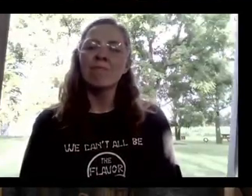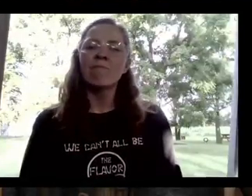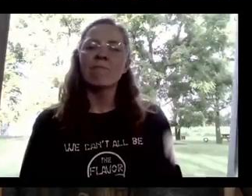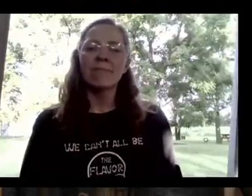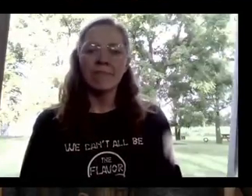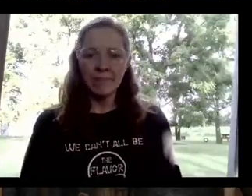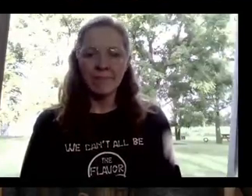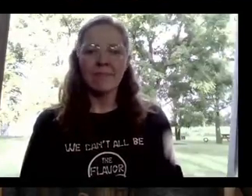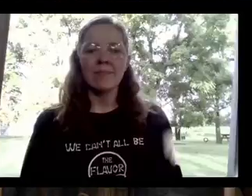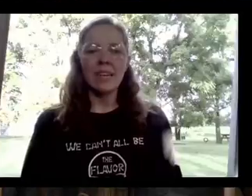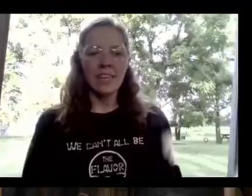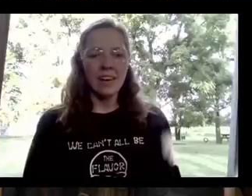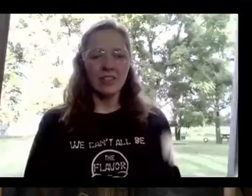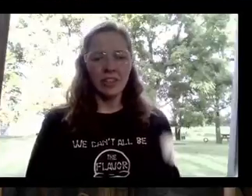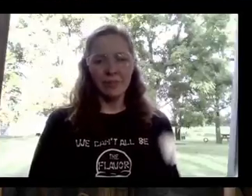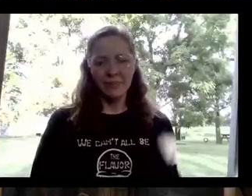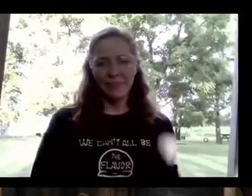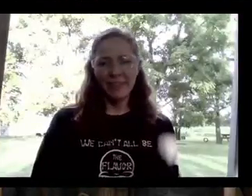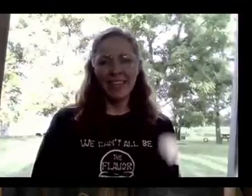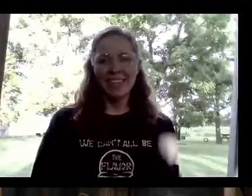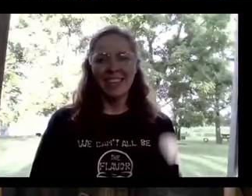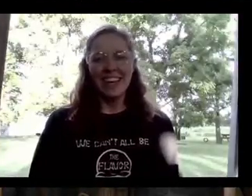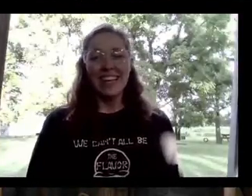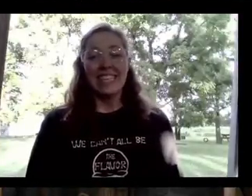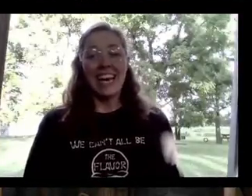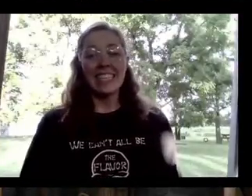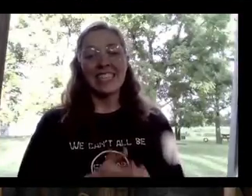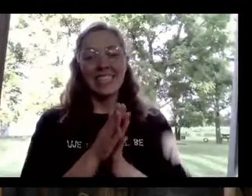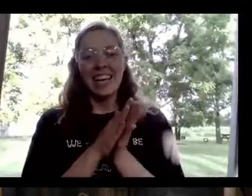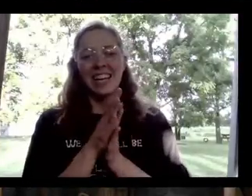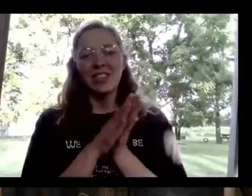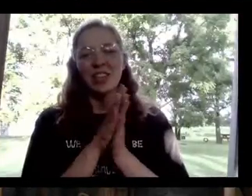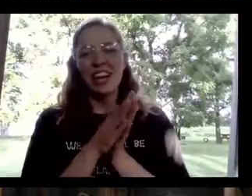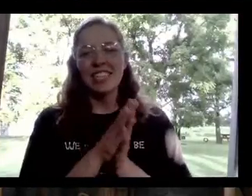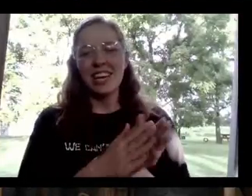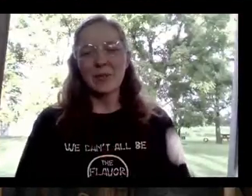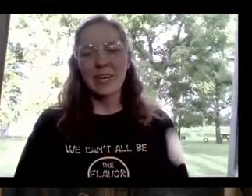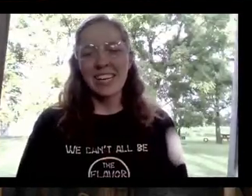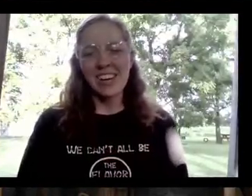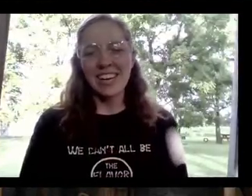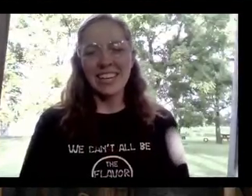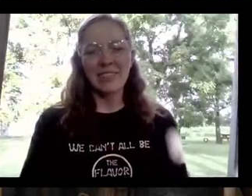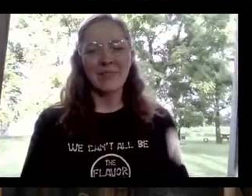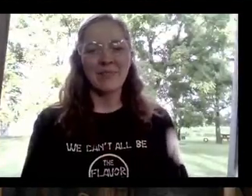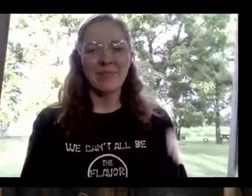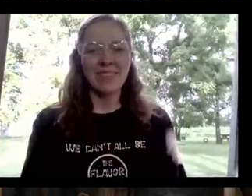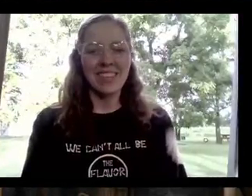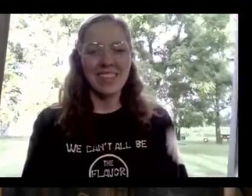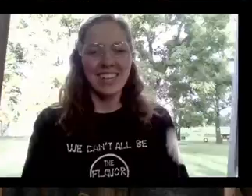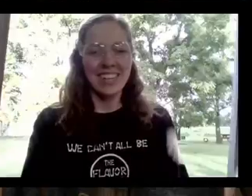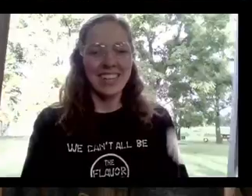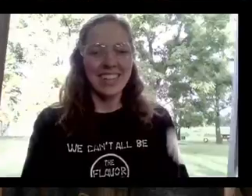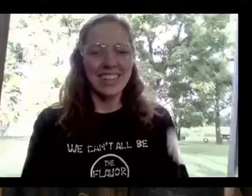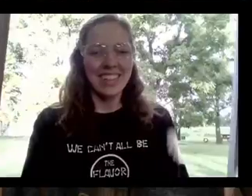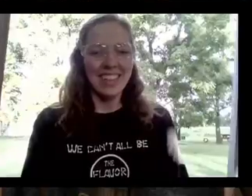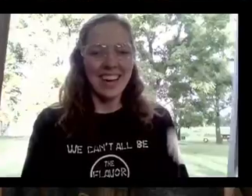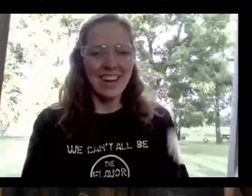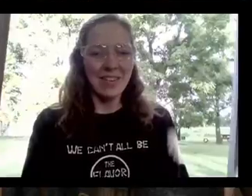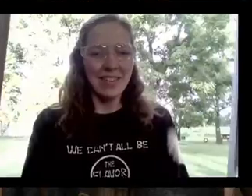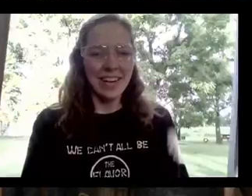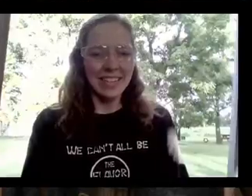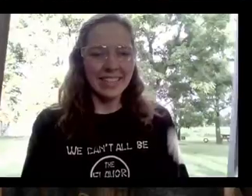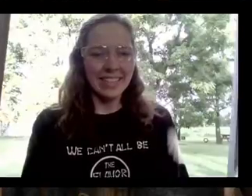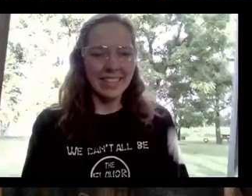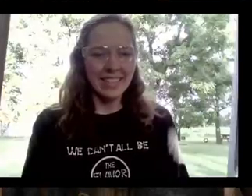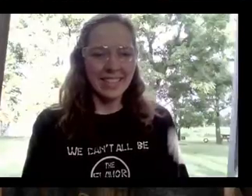over to the website, Jess. Yeah. The new website landing page. Yes. Yeah. Told you guys I was working on it. I'll let Jessica tell you a little bit about that.